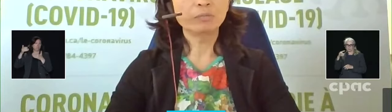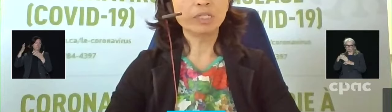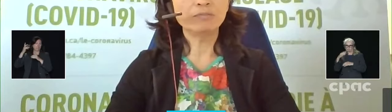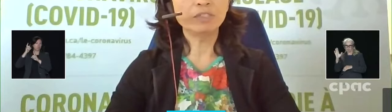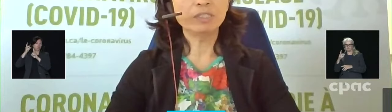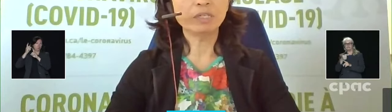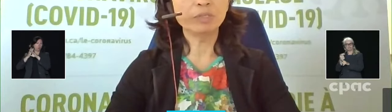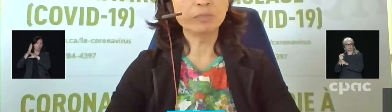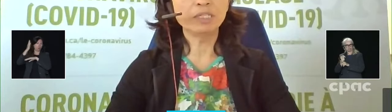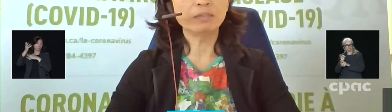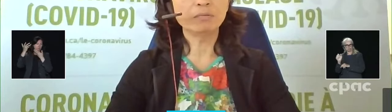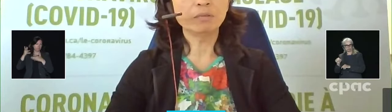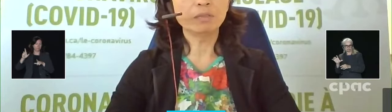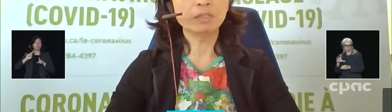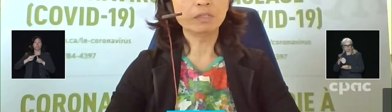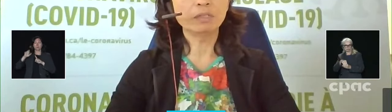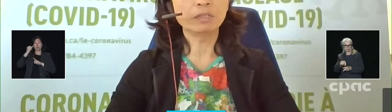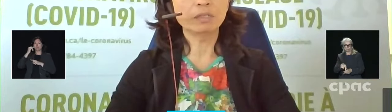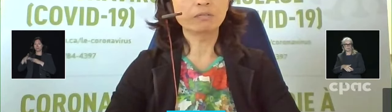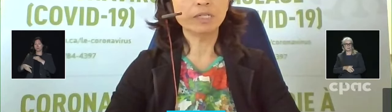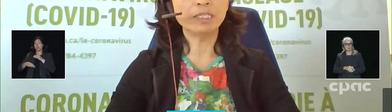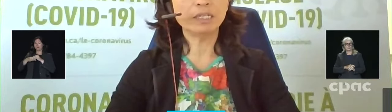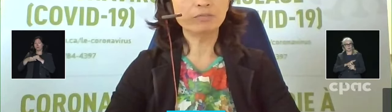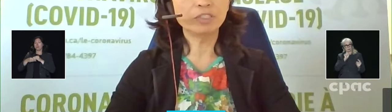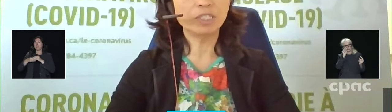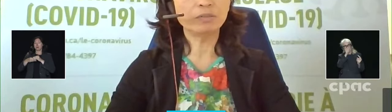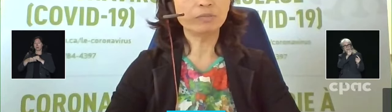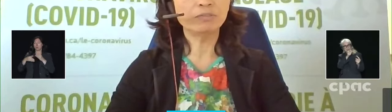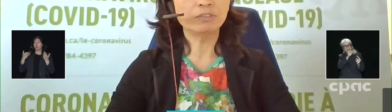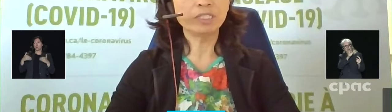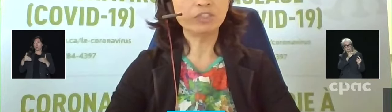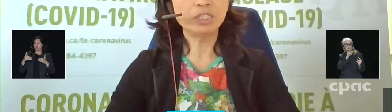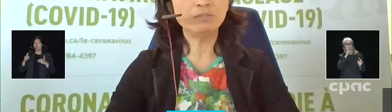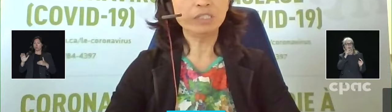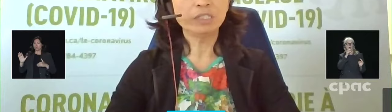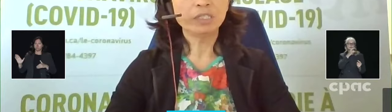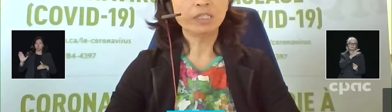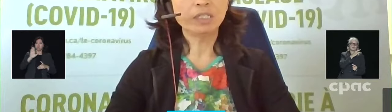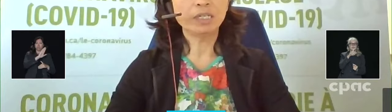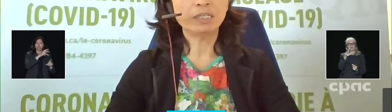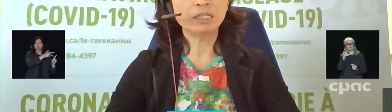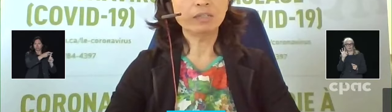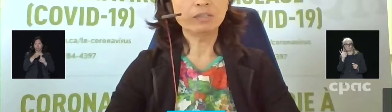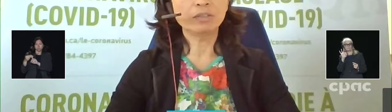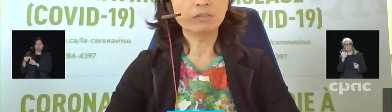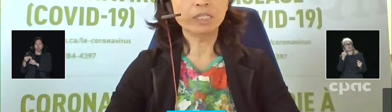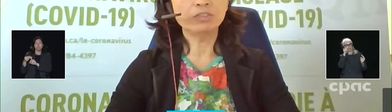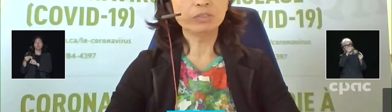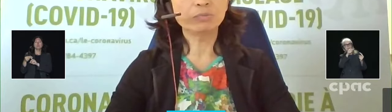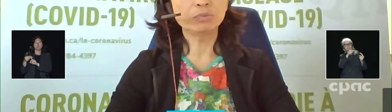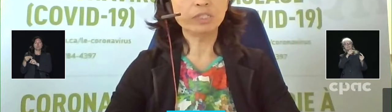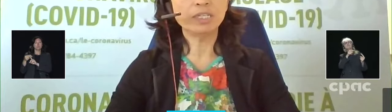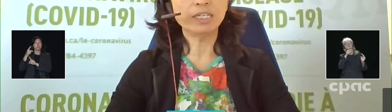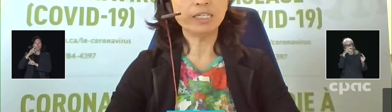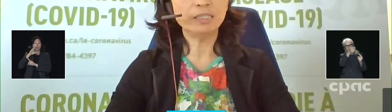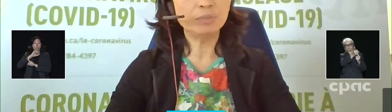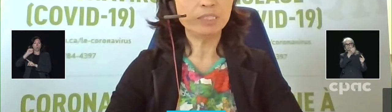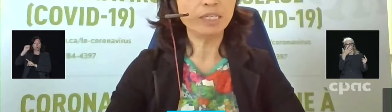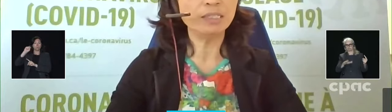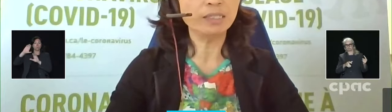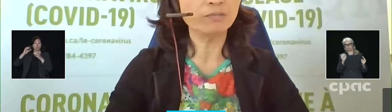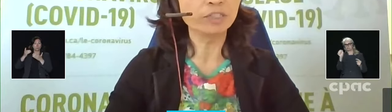target. But if you supplement the great coverage that we've already achieved in those older age groups with